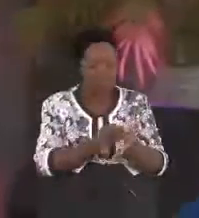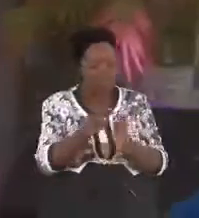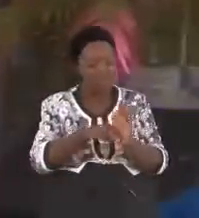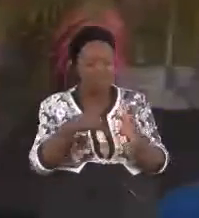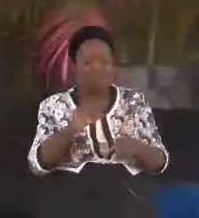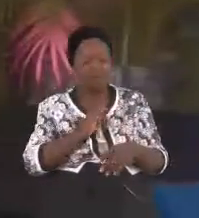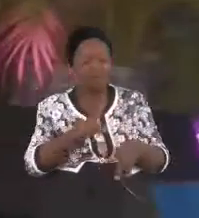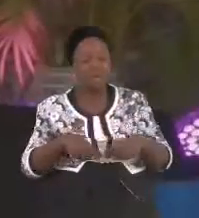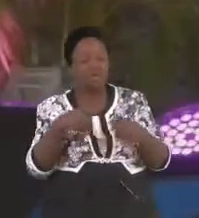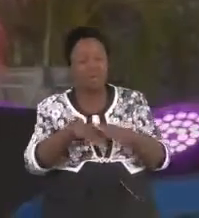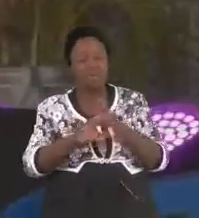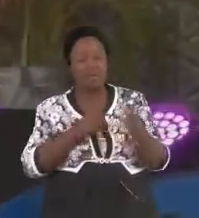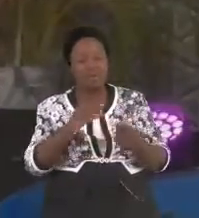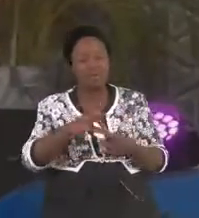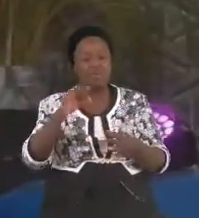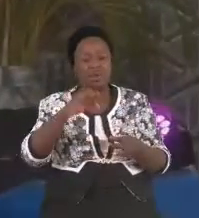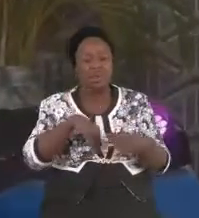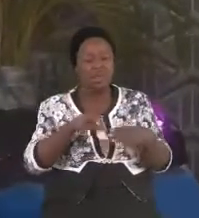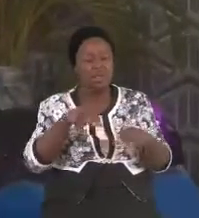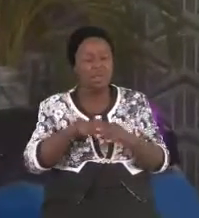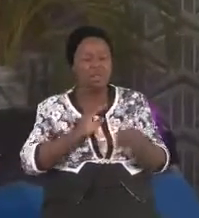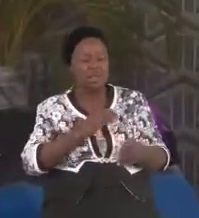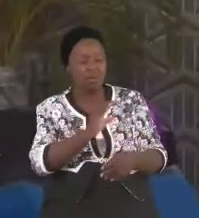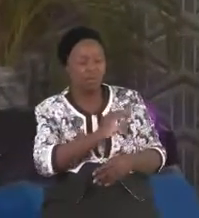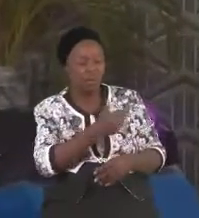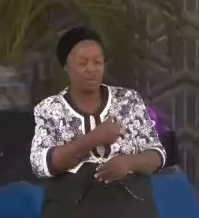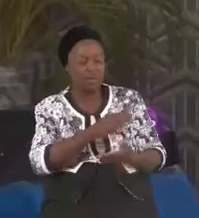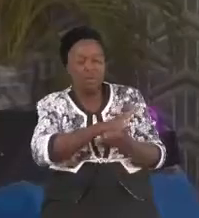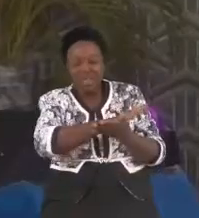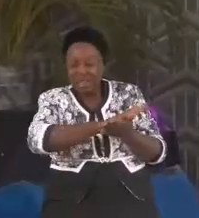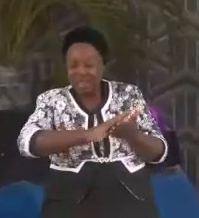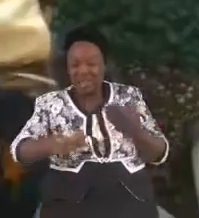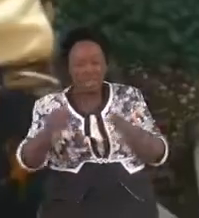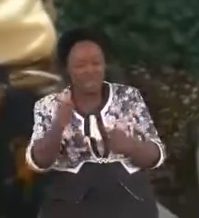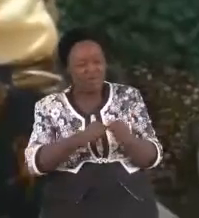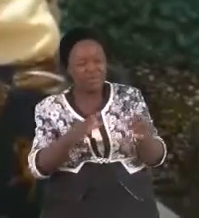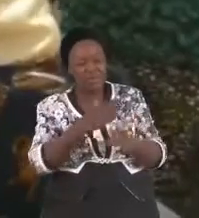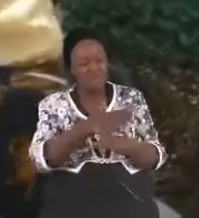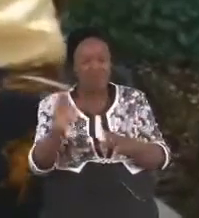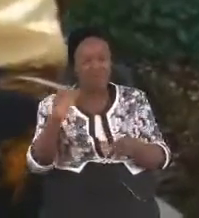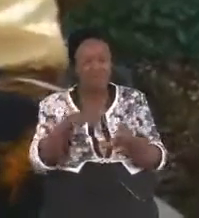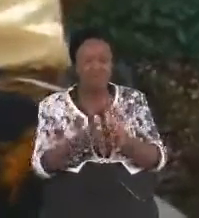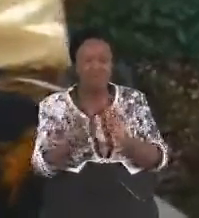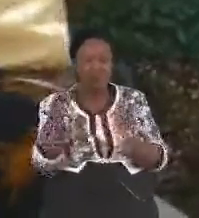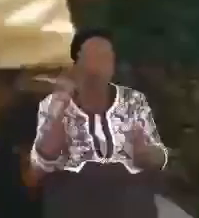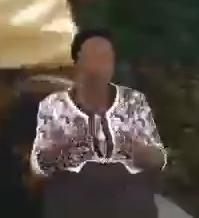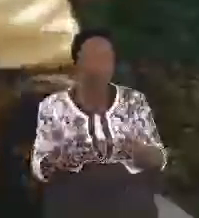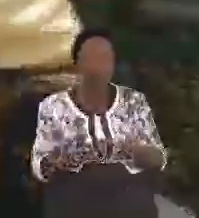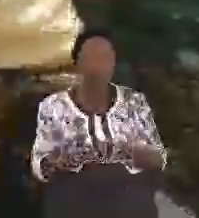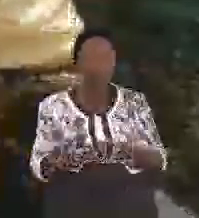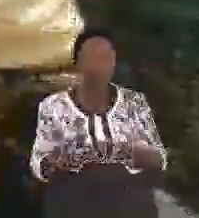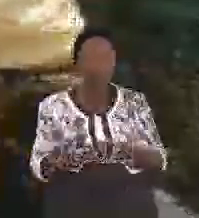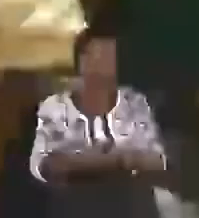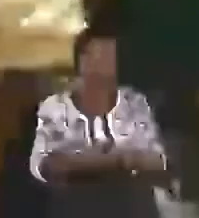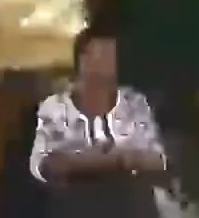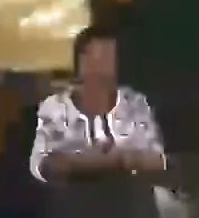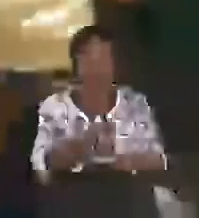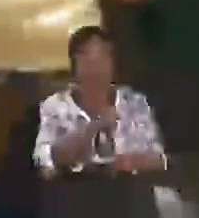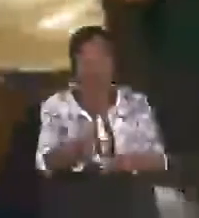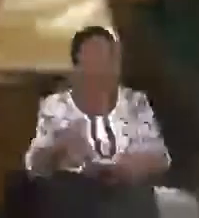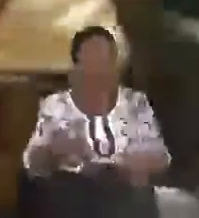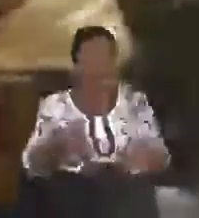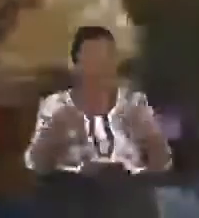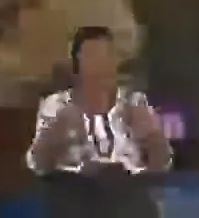spirit in our soul wipe everything away in jesus name alive make